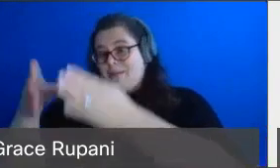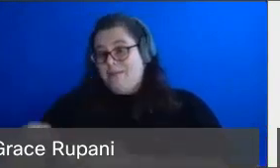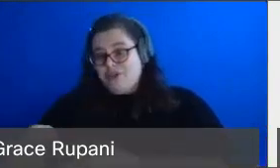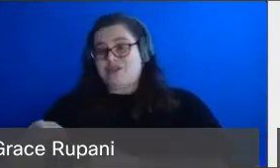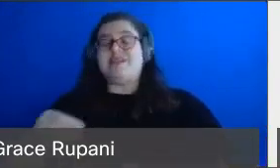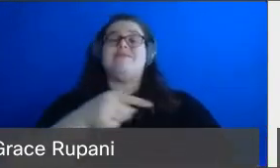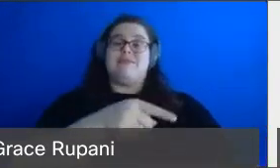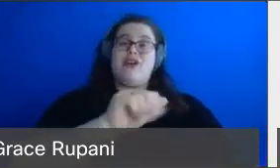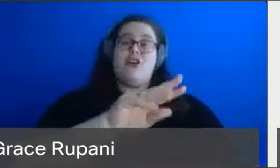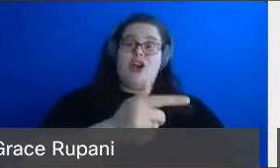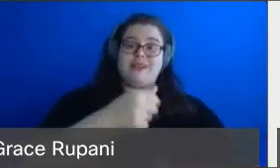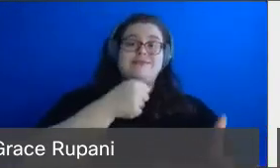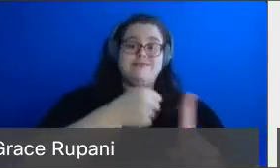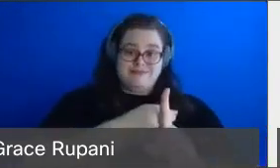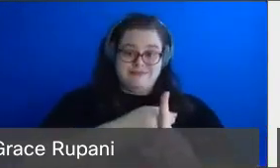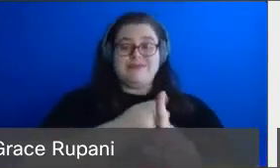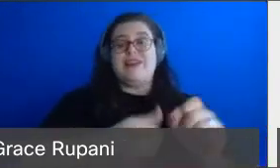recovered.